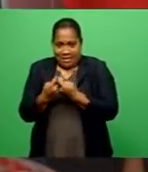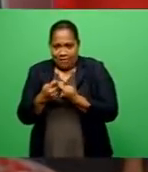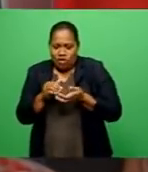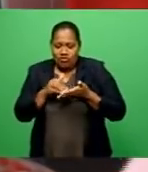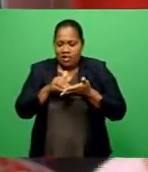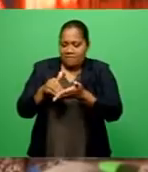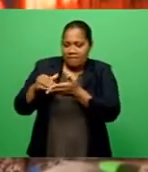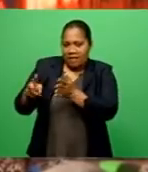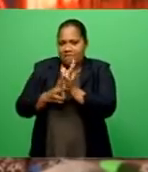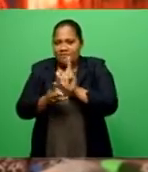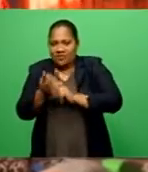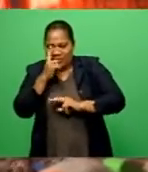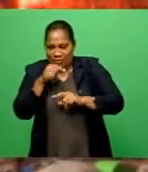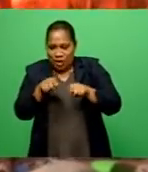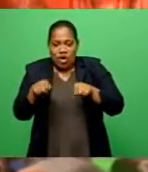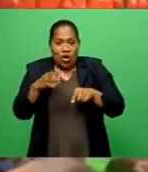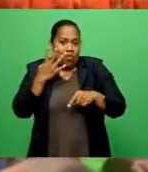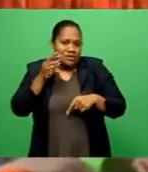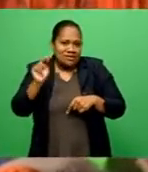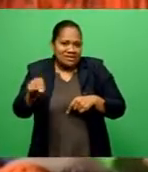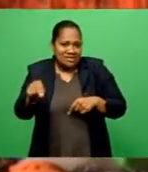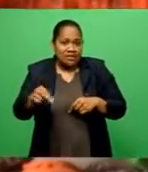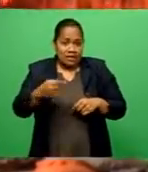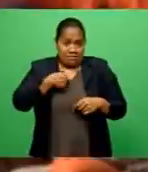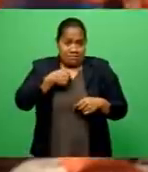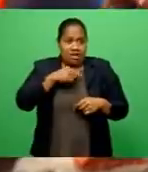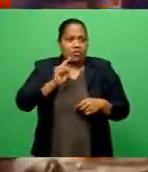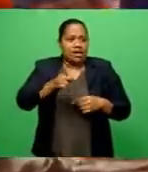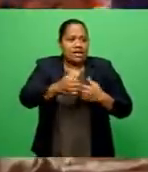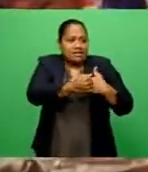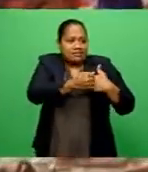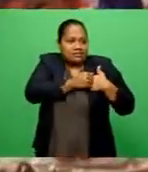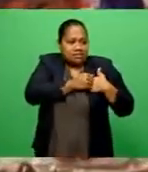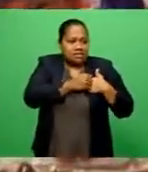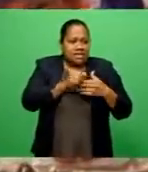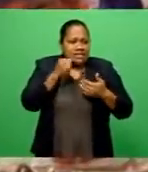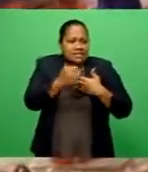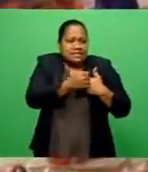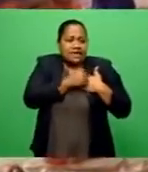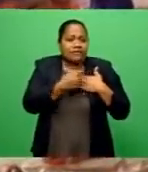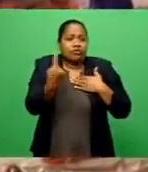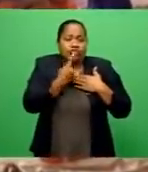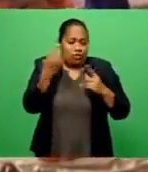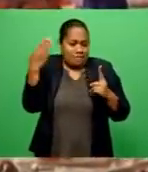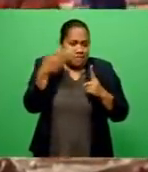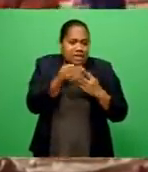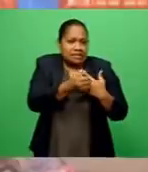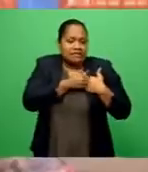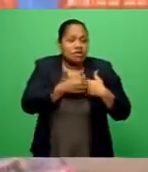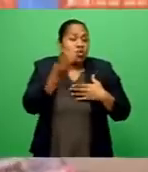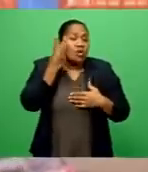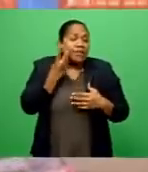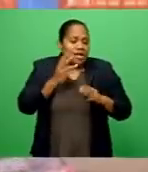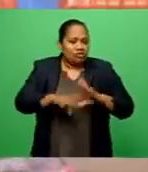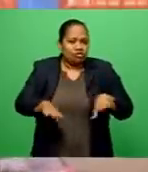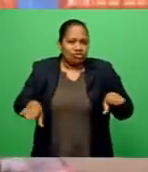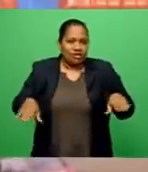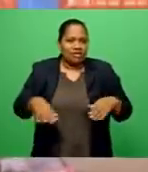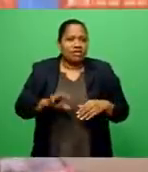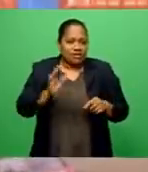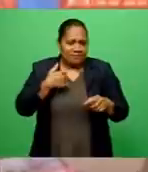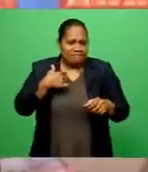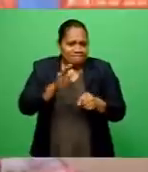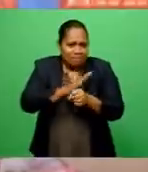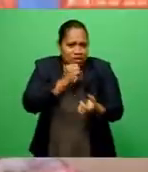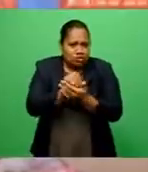in time of need. For me, my main concern was the safety of our women and children. Though they were not affected as much, I had to ensure that each